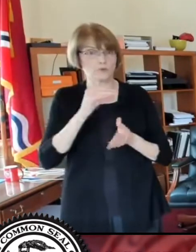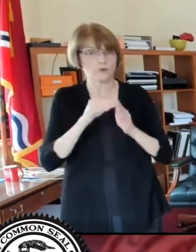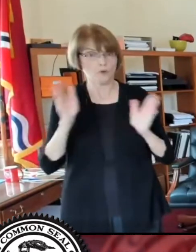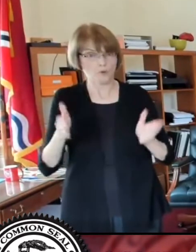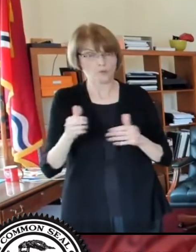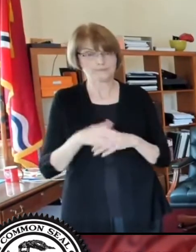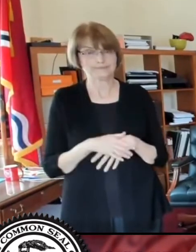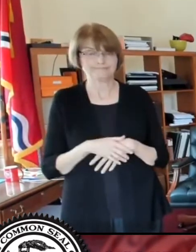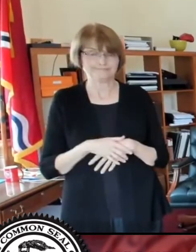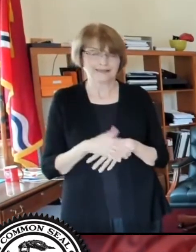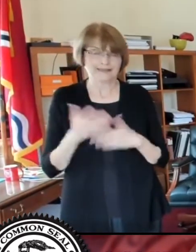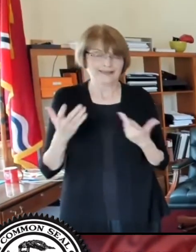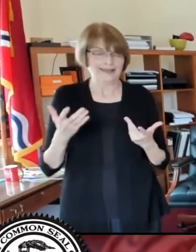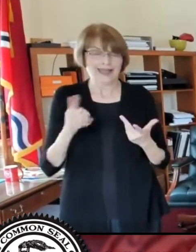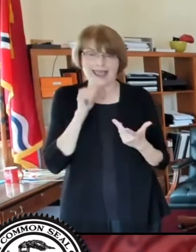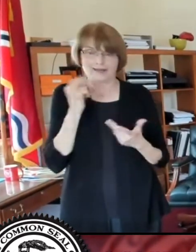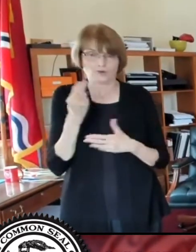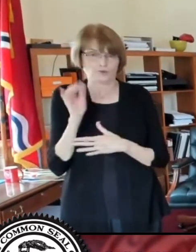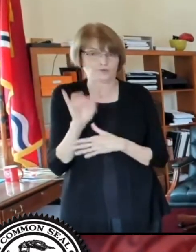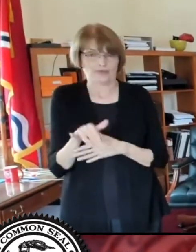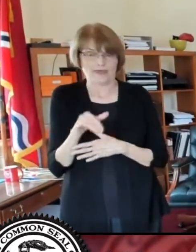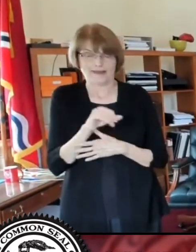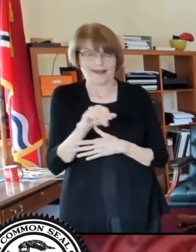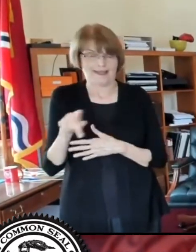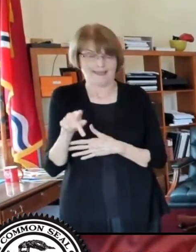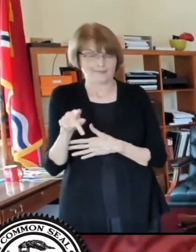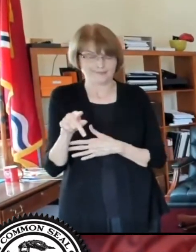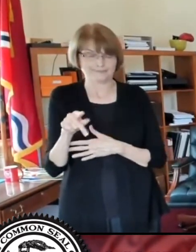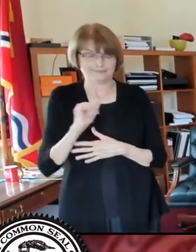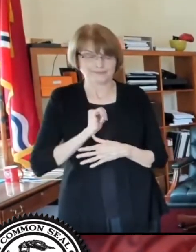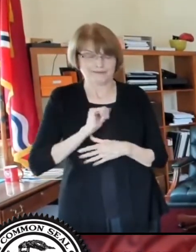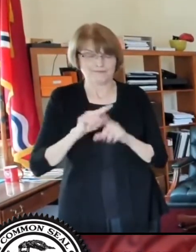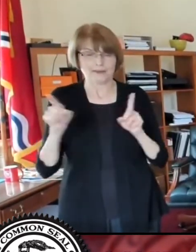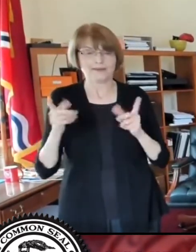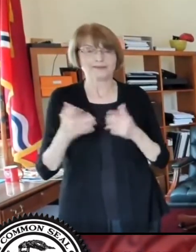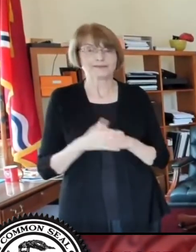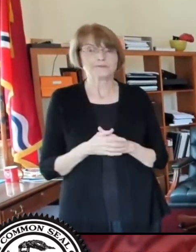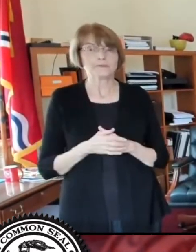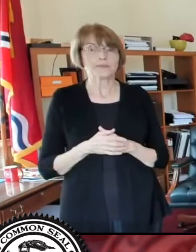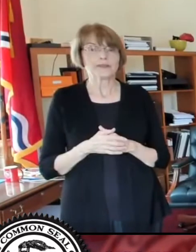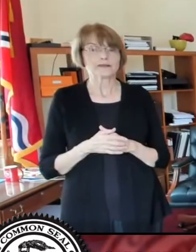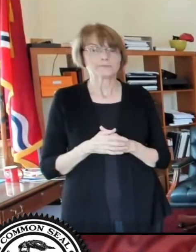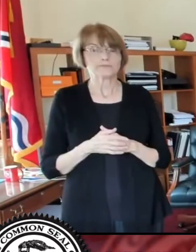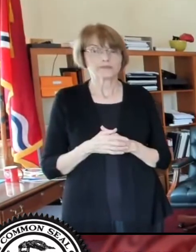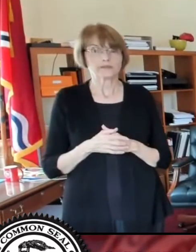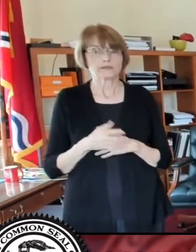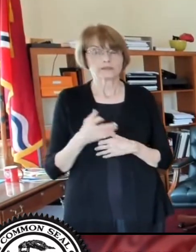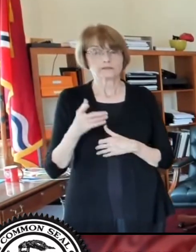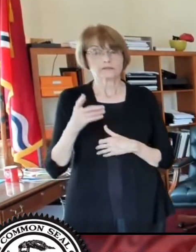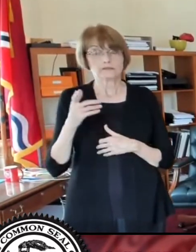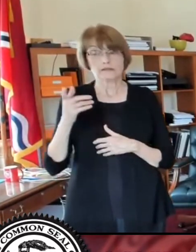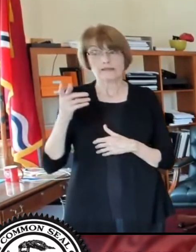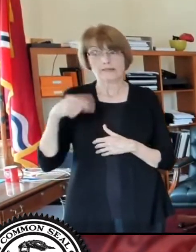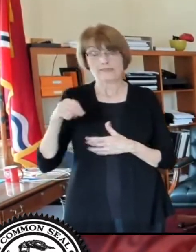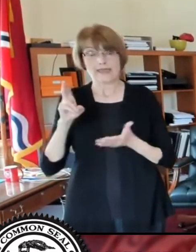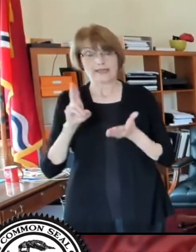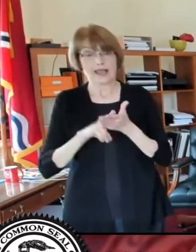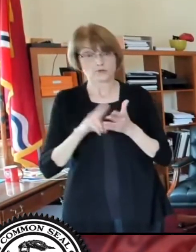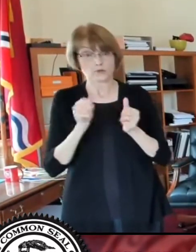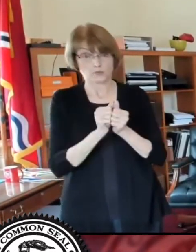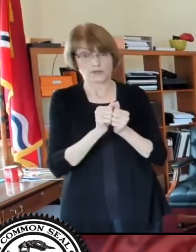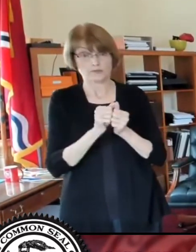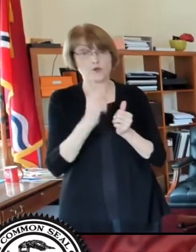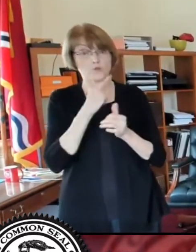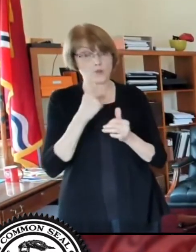You can tell I don't use those third-party delivery apps too often. But they contract with restaurants